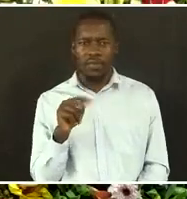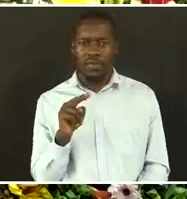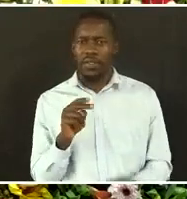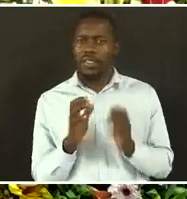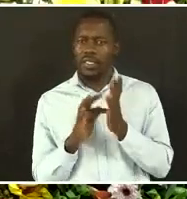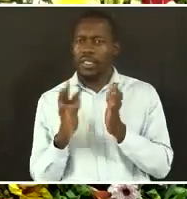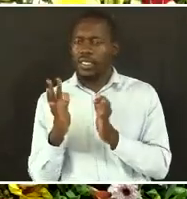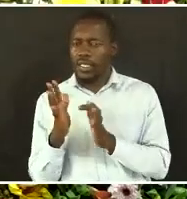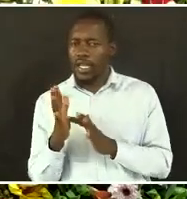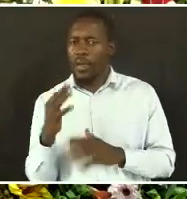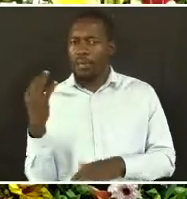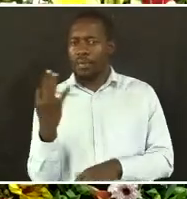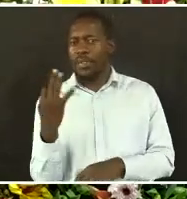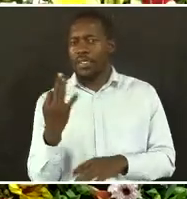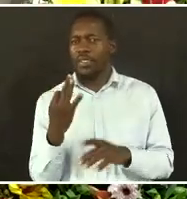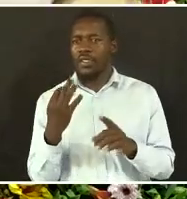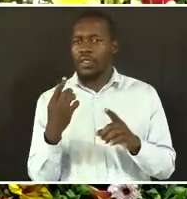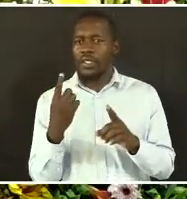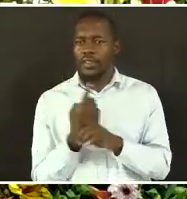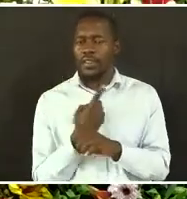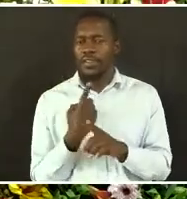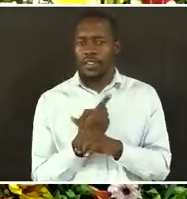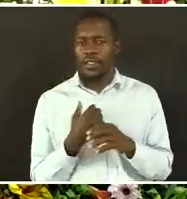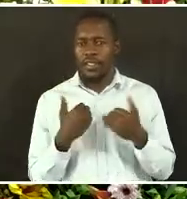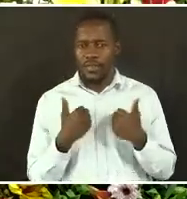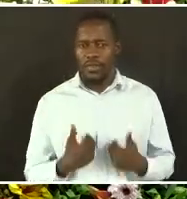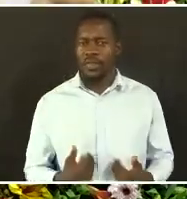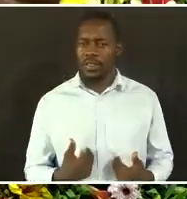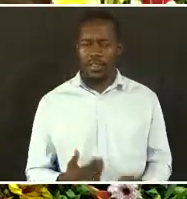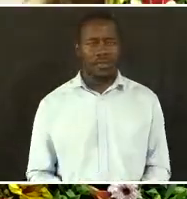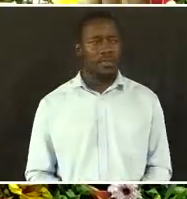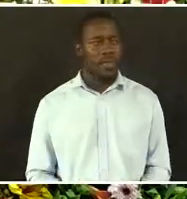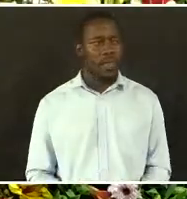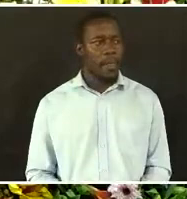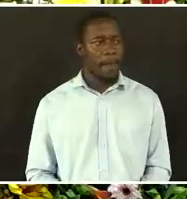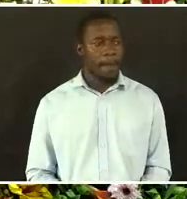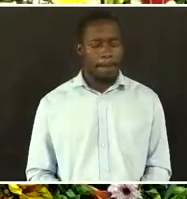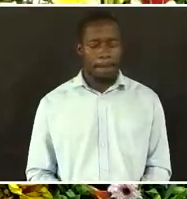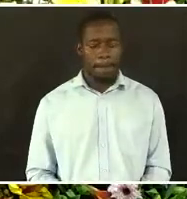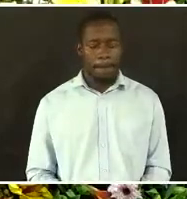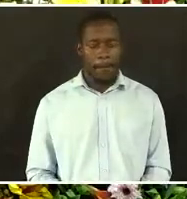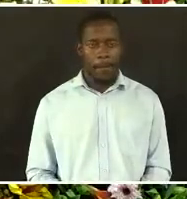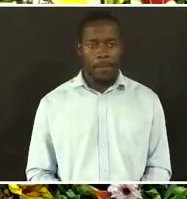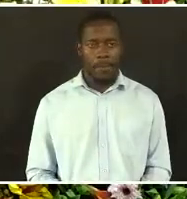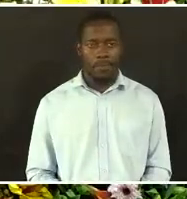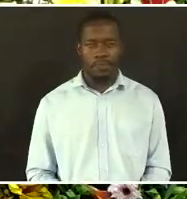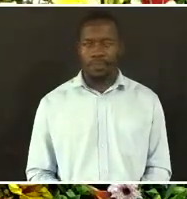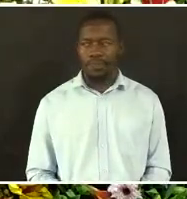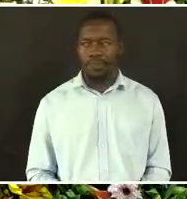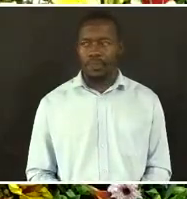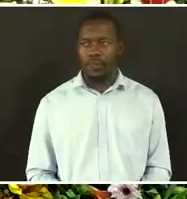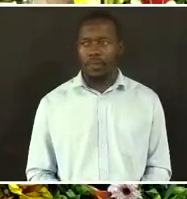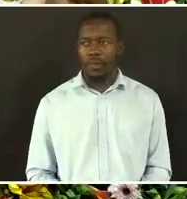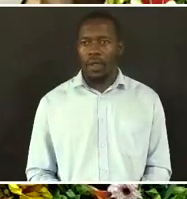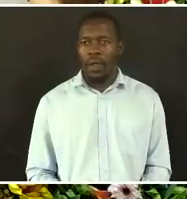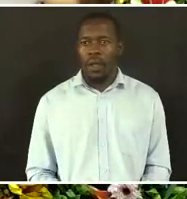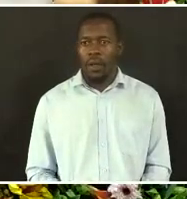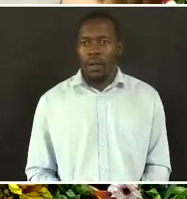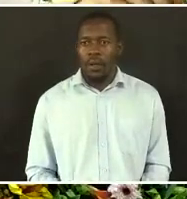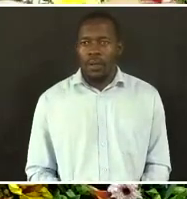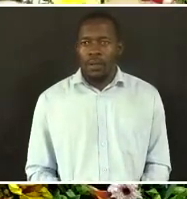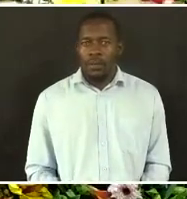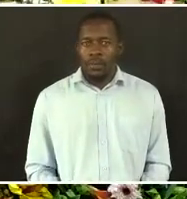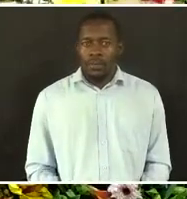just speaking about earlier on. So, Sister Caro, when we are talking about hospital chaplaincy and how we